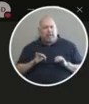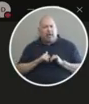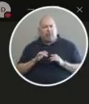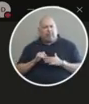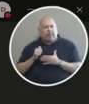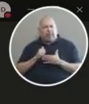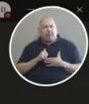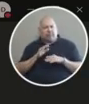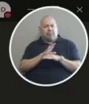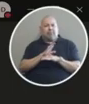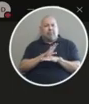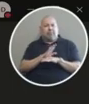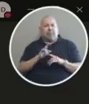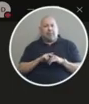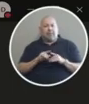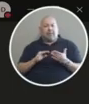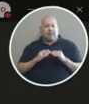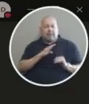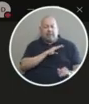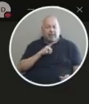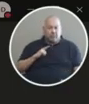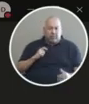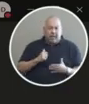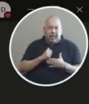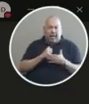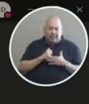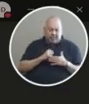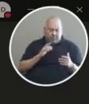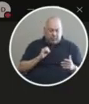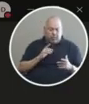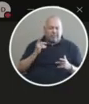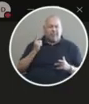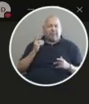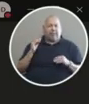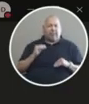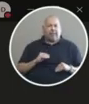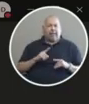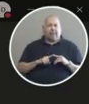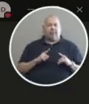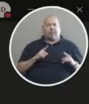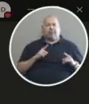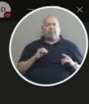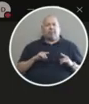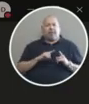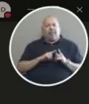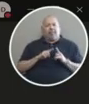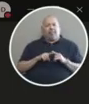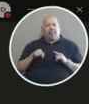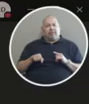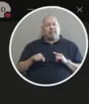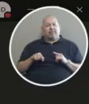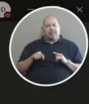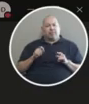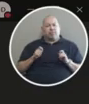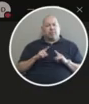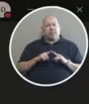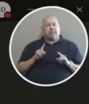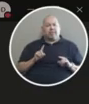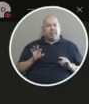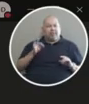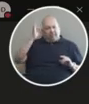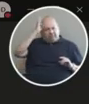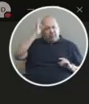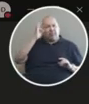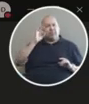that helps our businesses. The council had asked us, if you recall, to put something together and come back, and this augments what the feds are